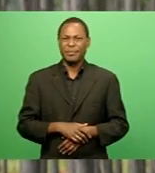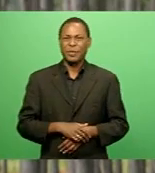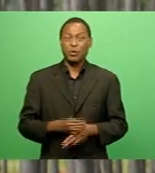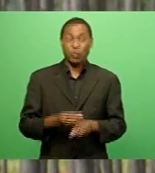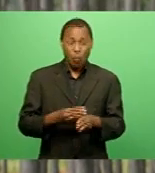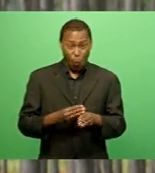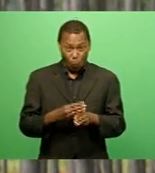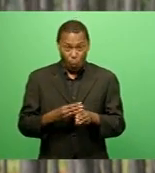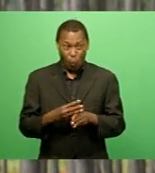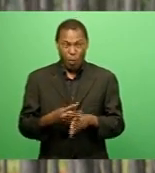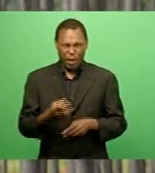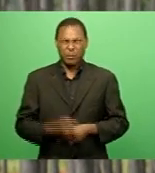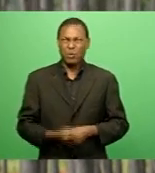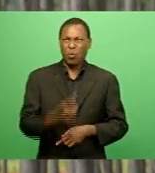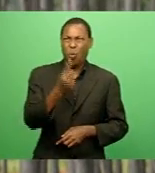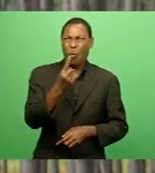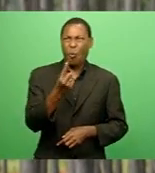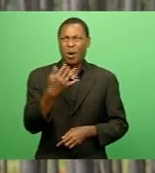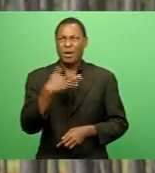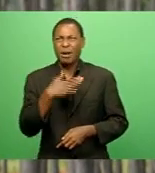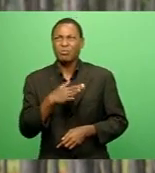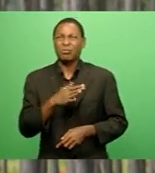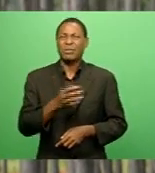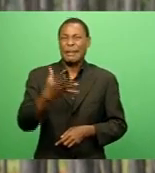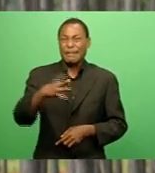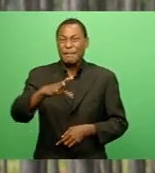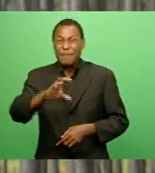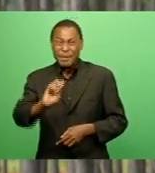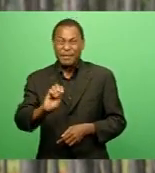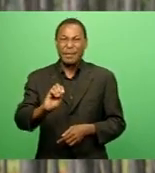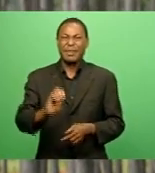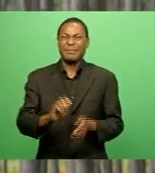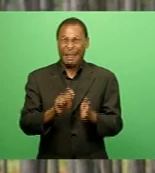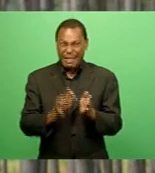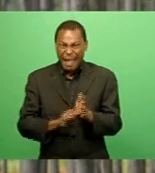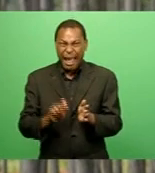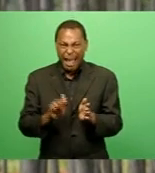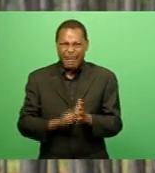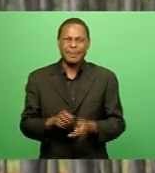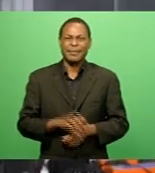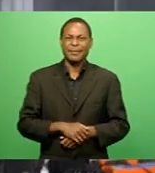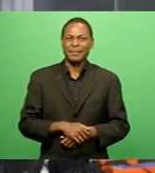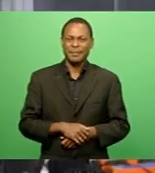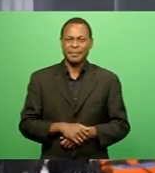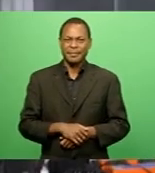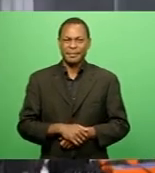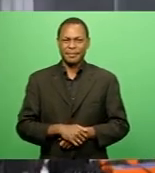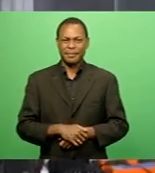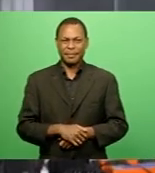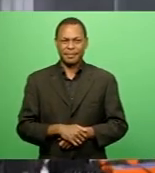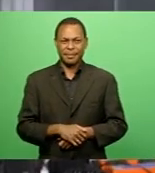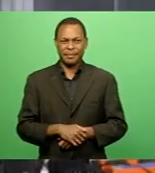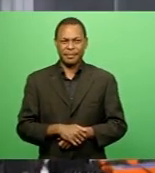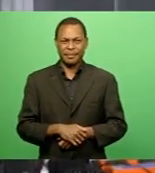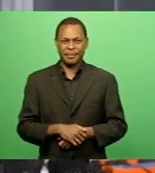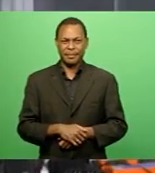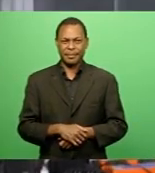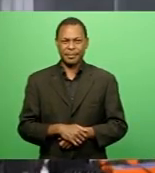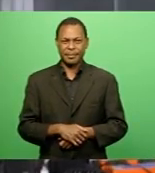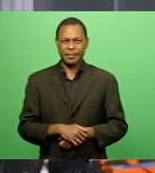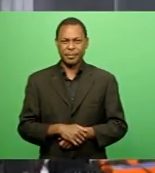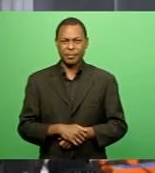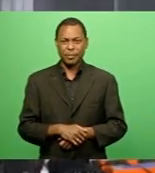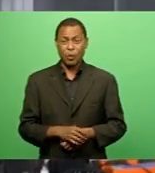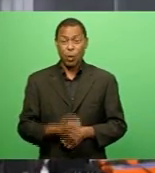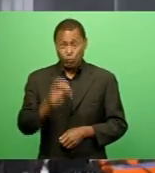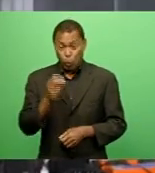of 150 to 180 tons per hour from certified logs. Tropic Wood Products Limited,